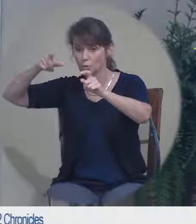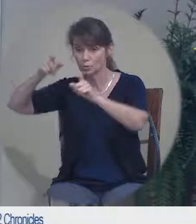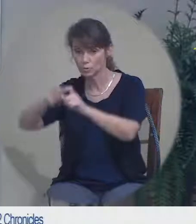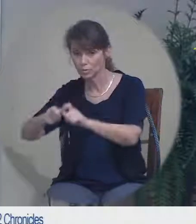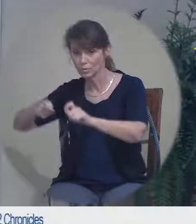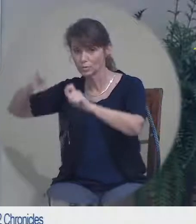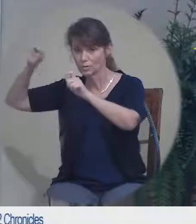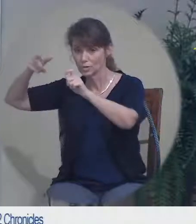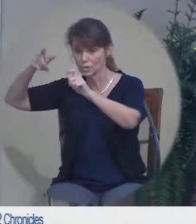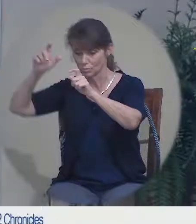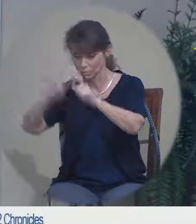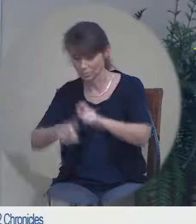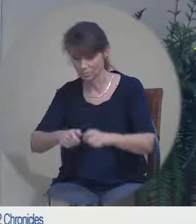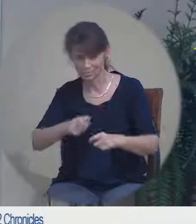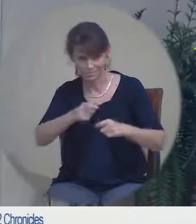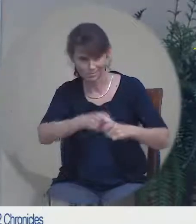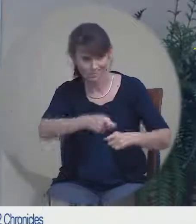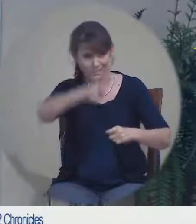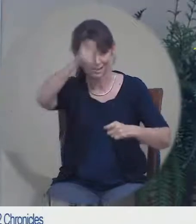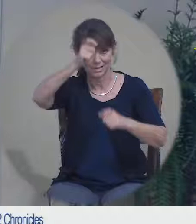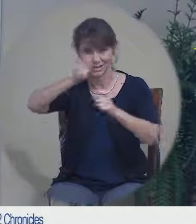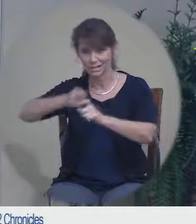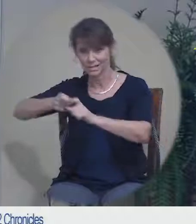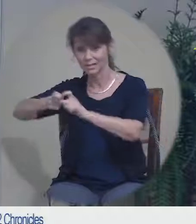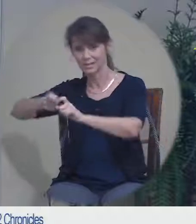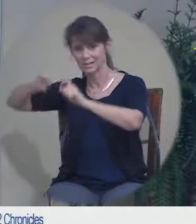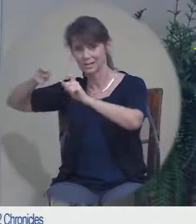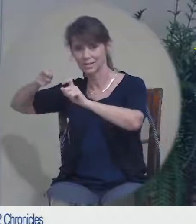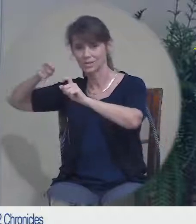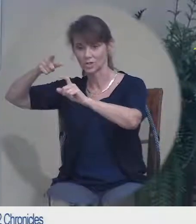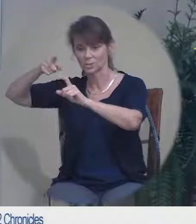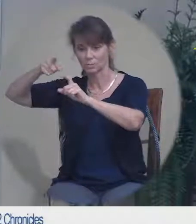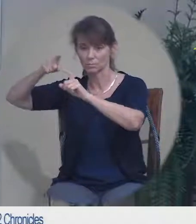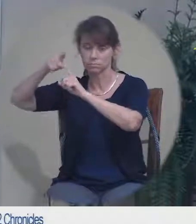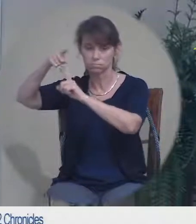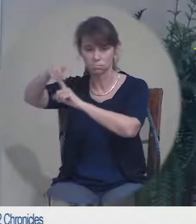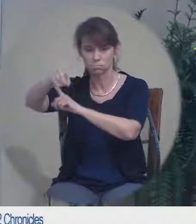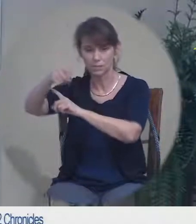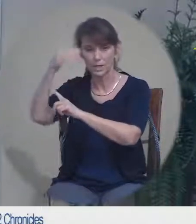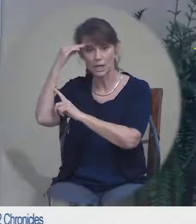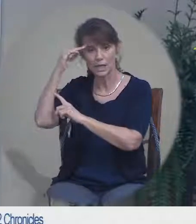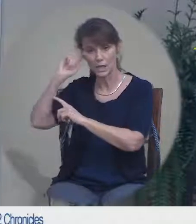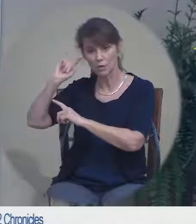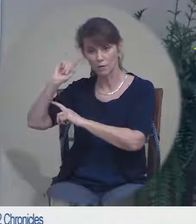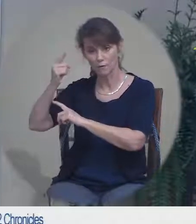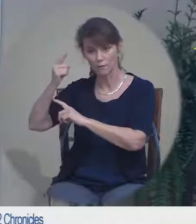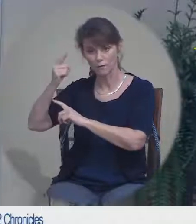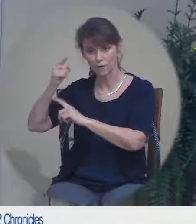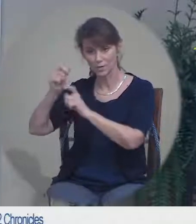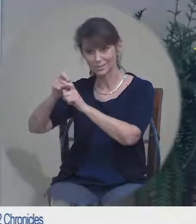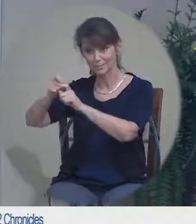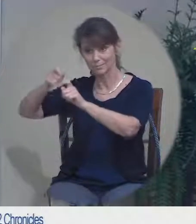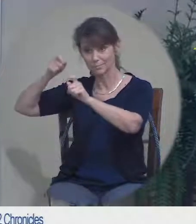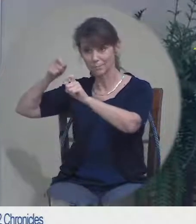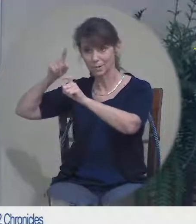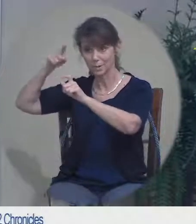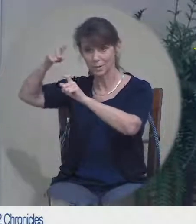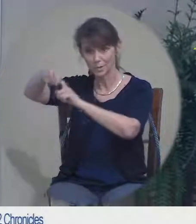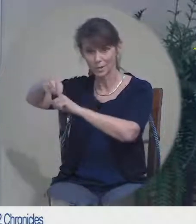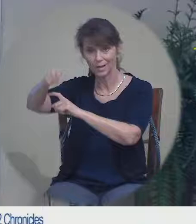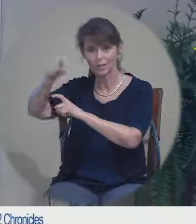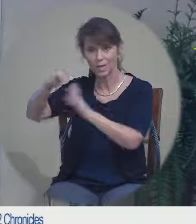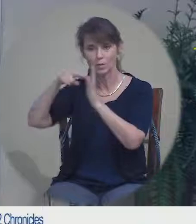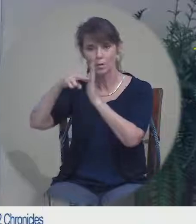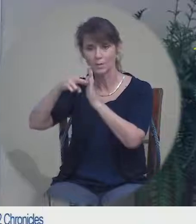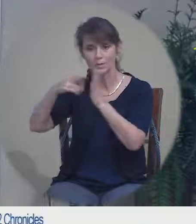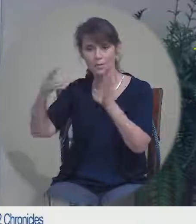every arrow in the quiver. Because he knew that the first arrow shot what it represented.